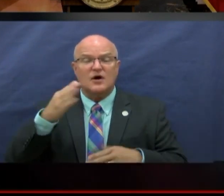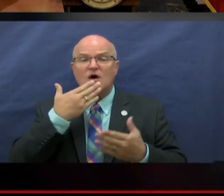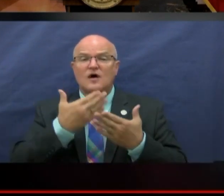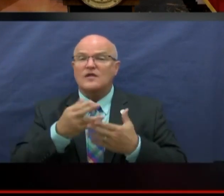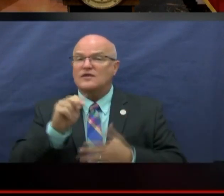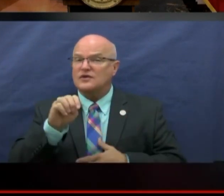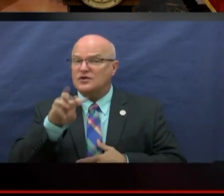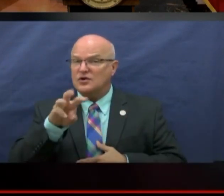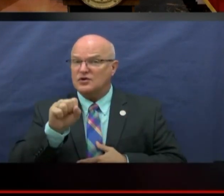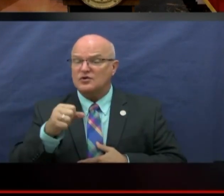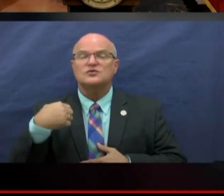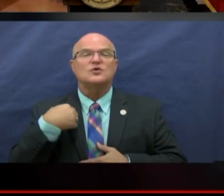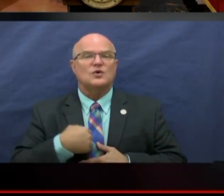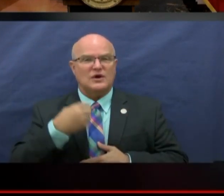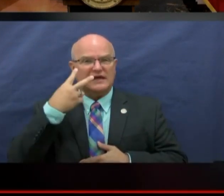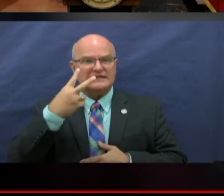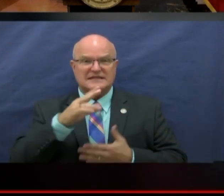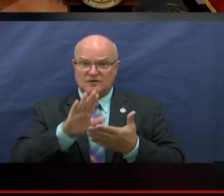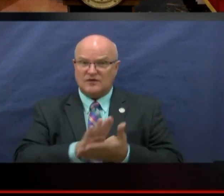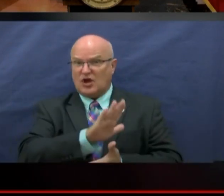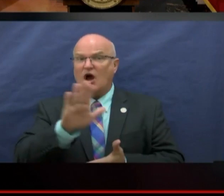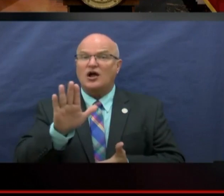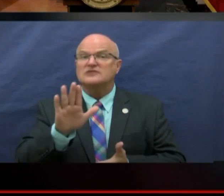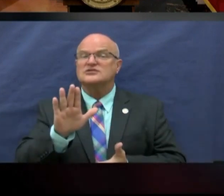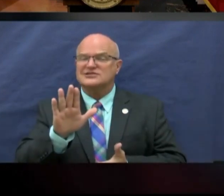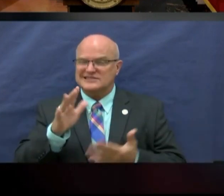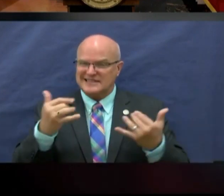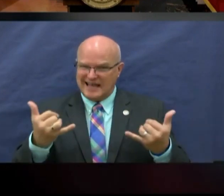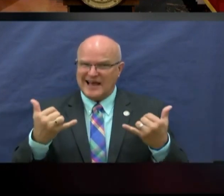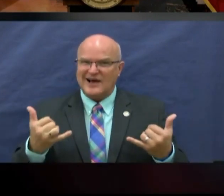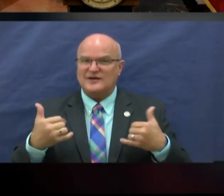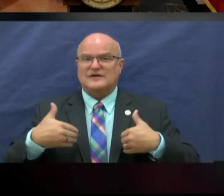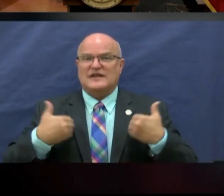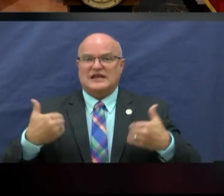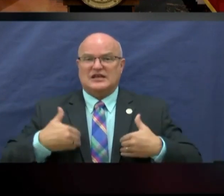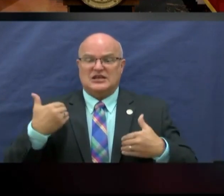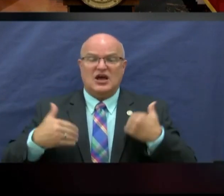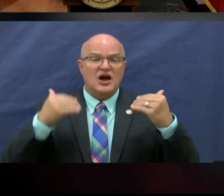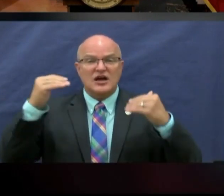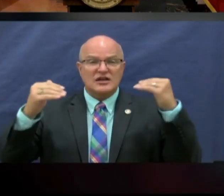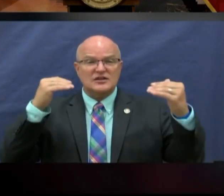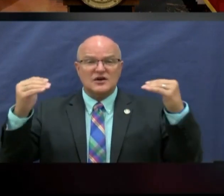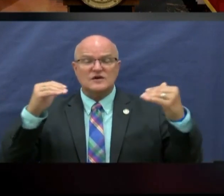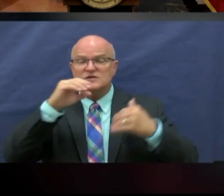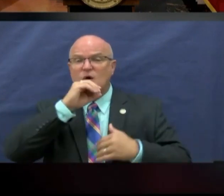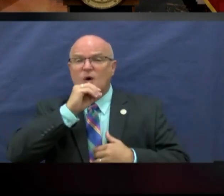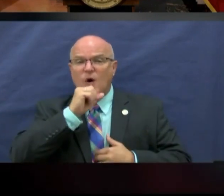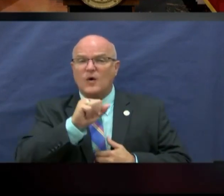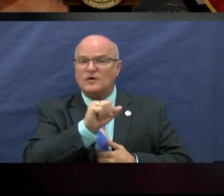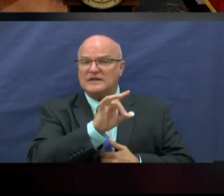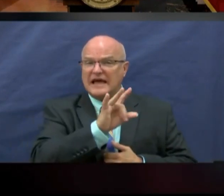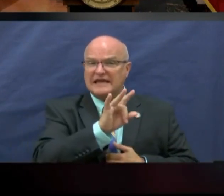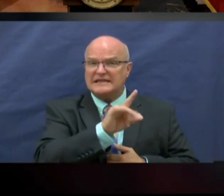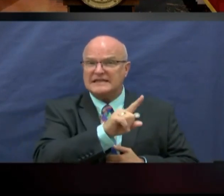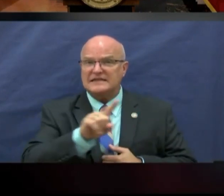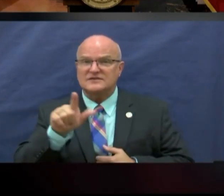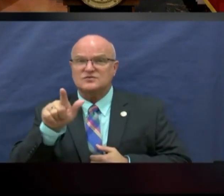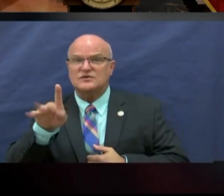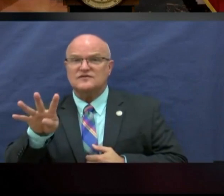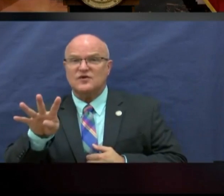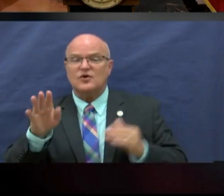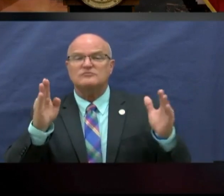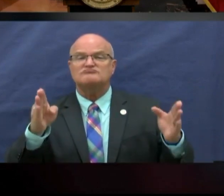that we can see in our colleges, our young adults, 18 to 24 age group,